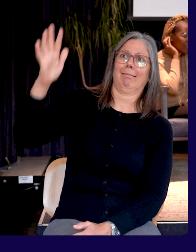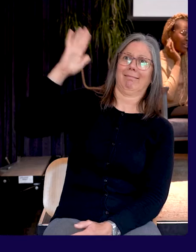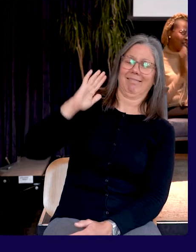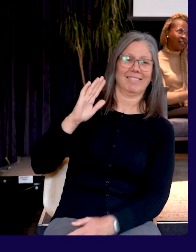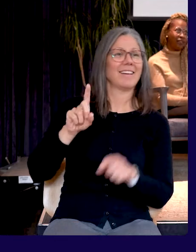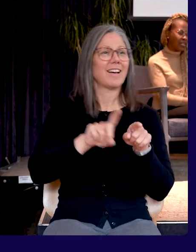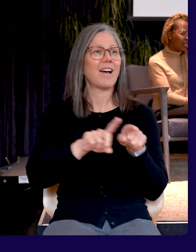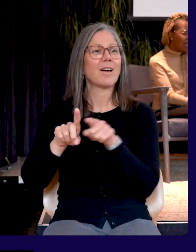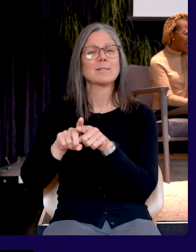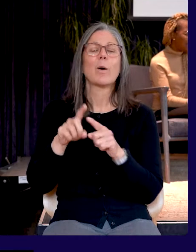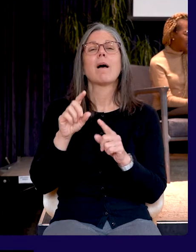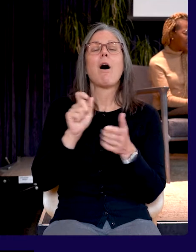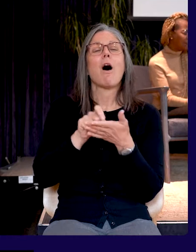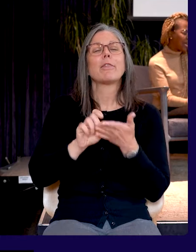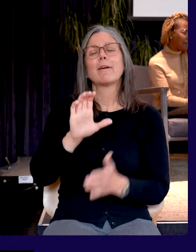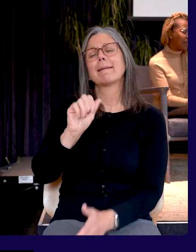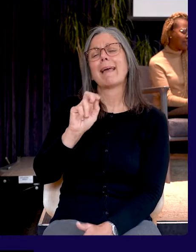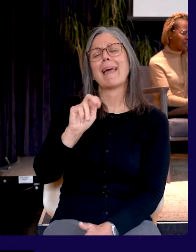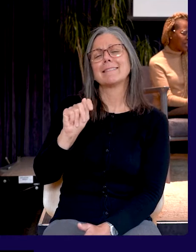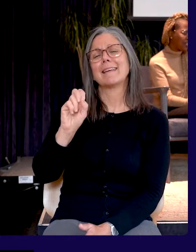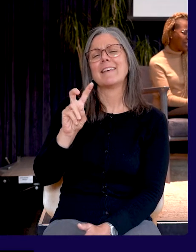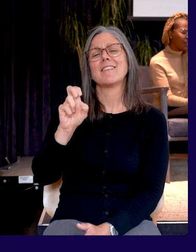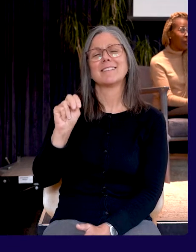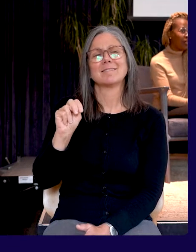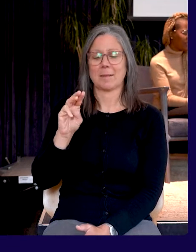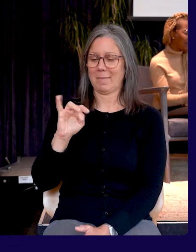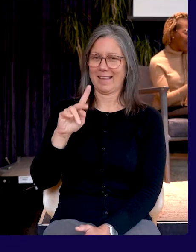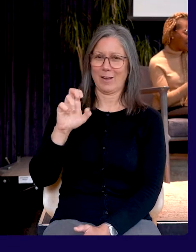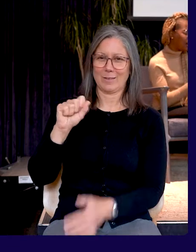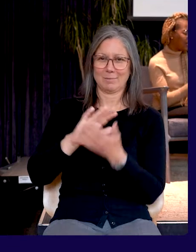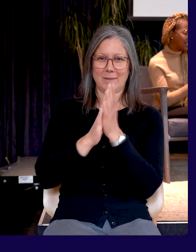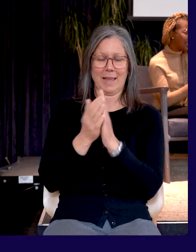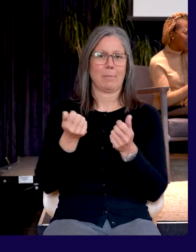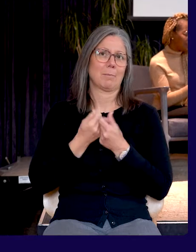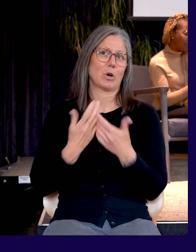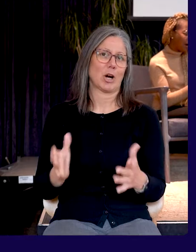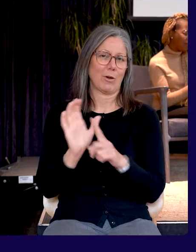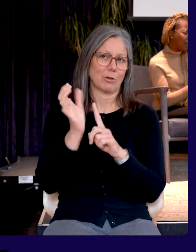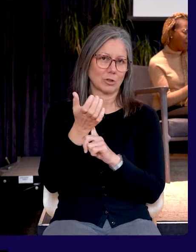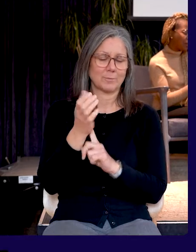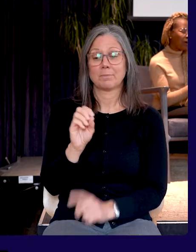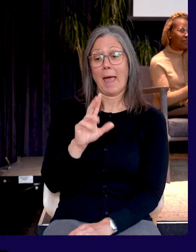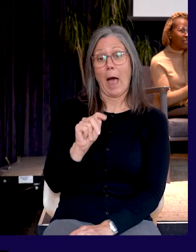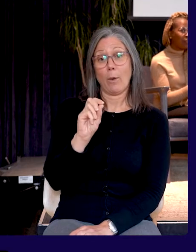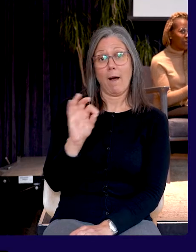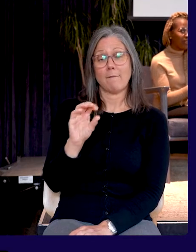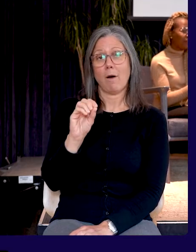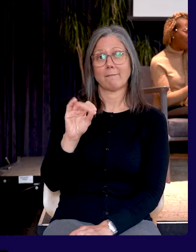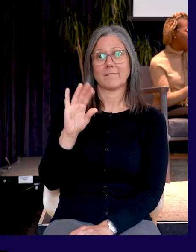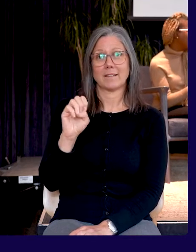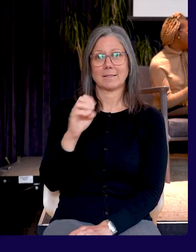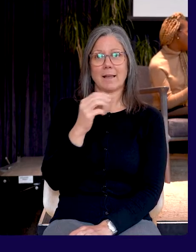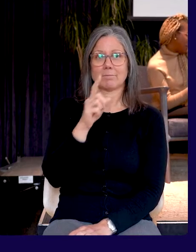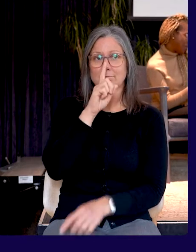author of Can't Even, How Millennials Became the Burnout Generation, and co-author of Out of Office, The Big Problem and Bigger Promise of Working